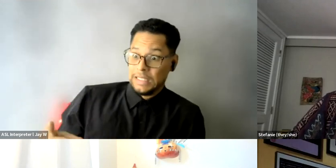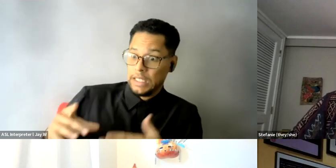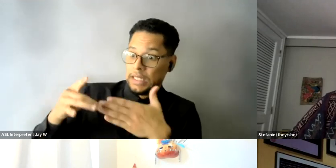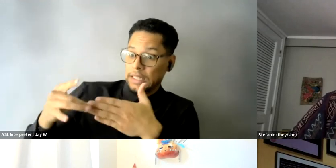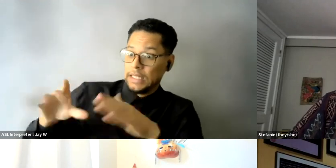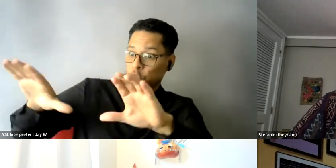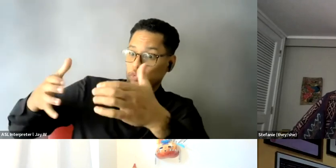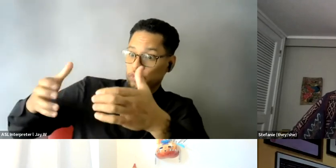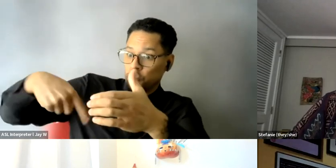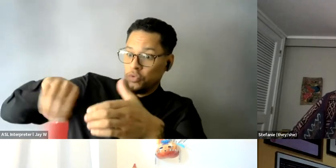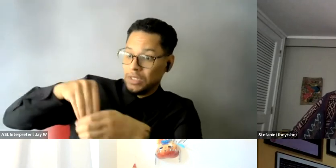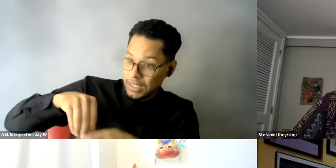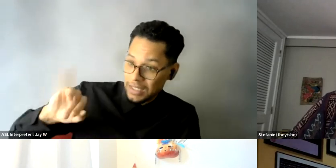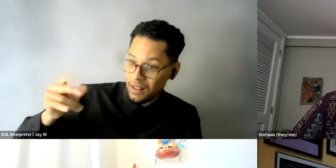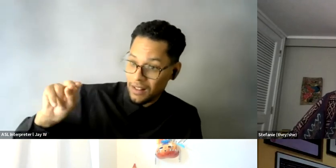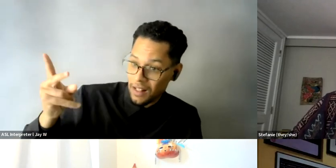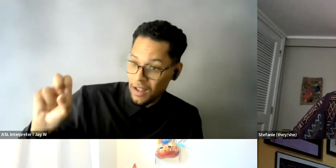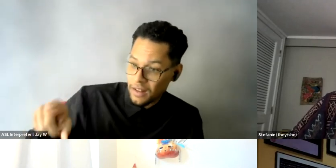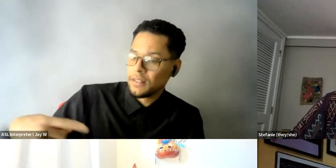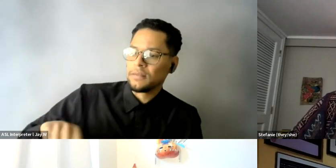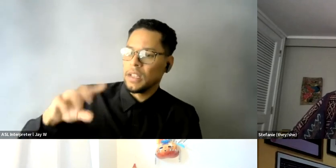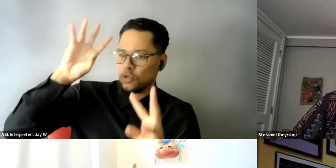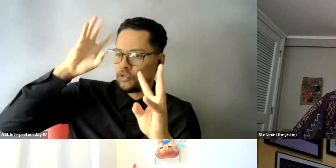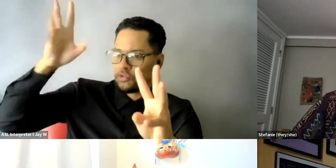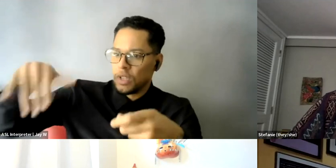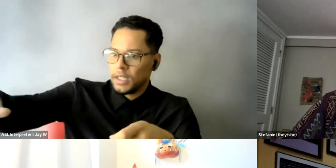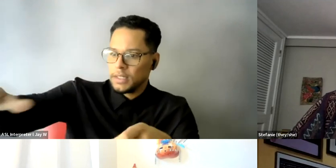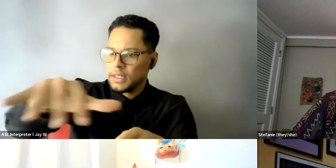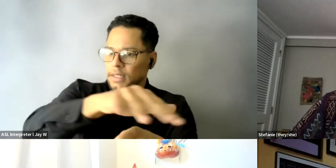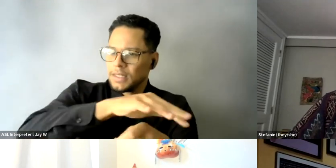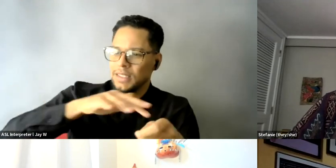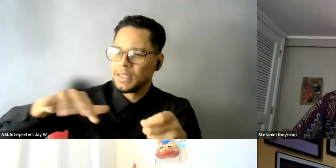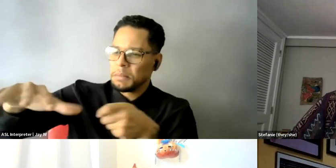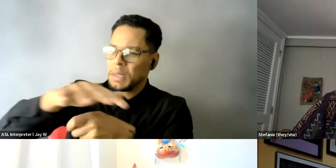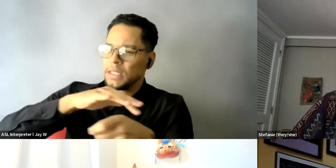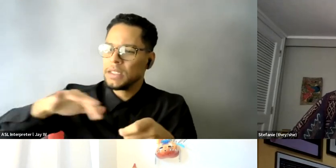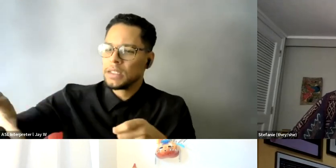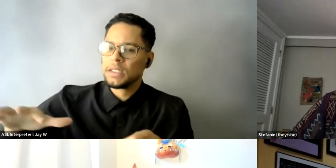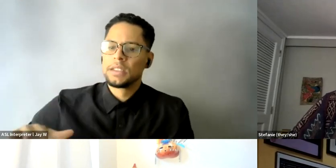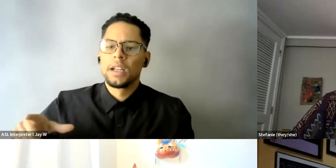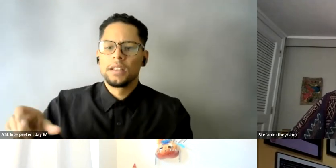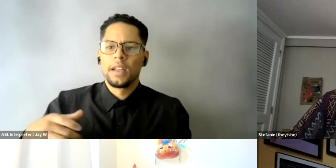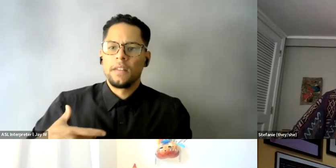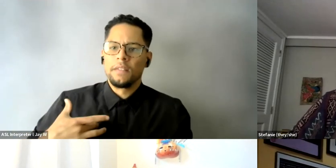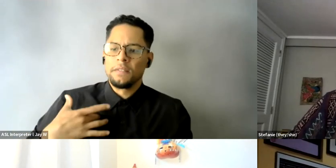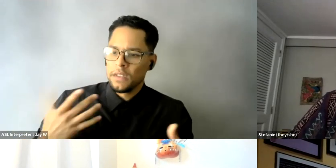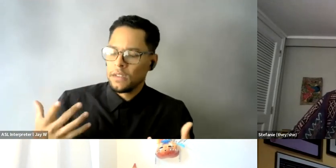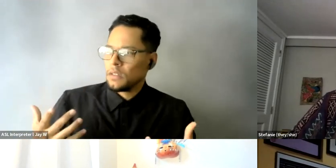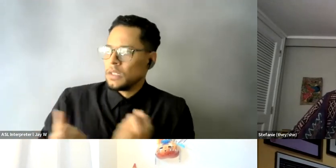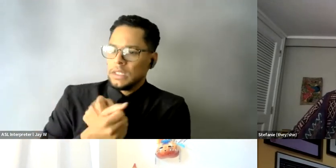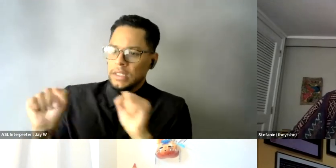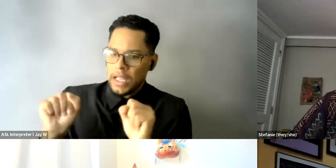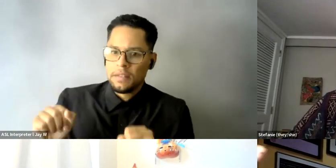really creating spaces that are just a lot safer for people to be able to step up, and naming the